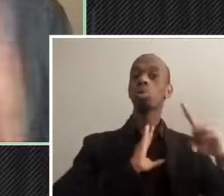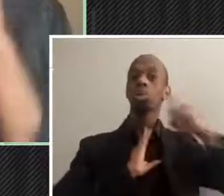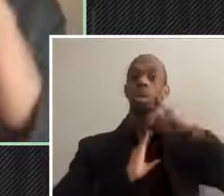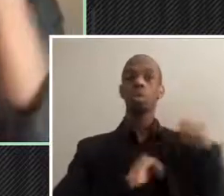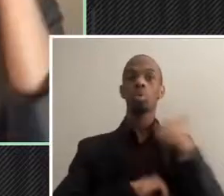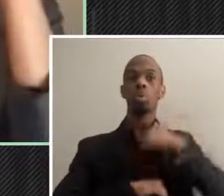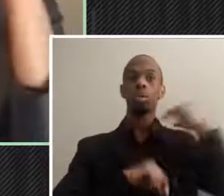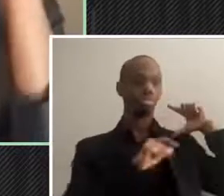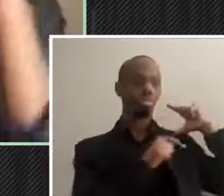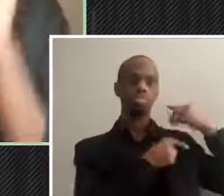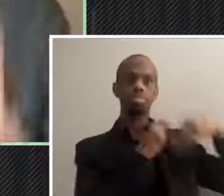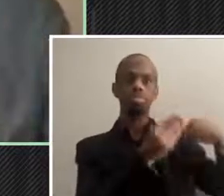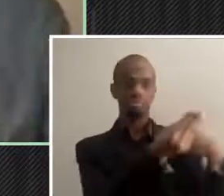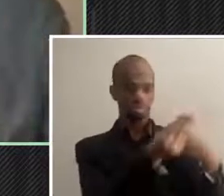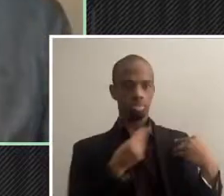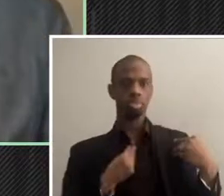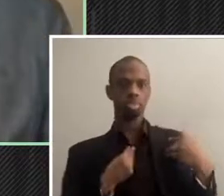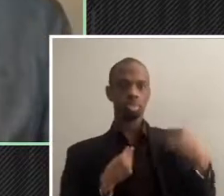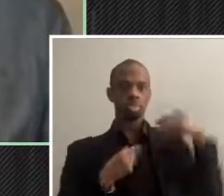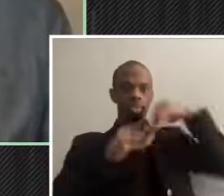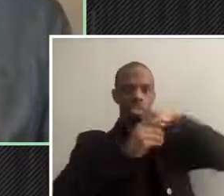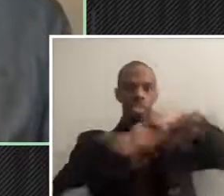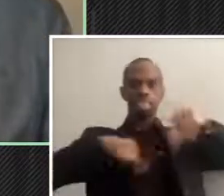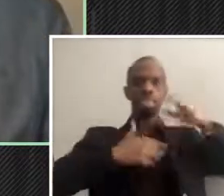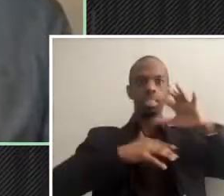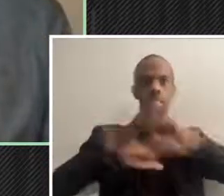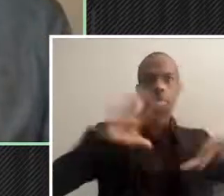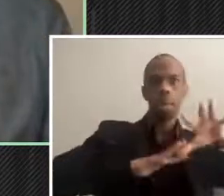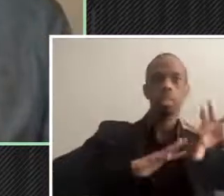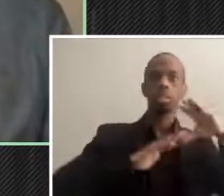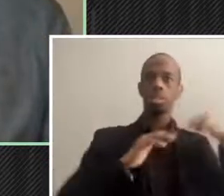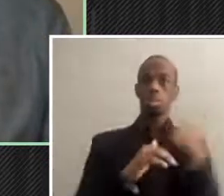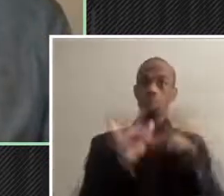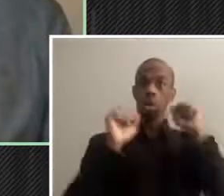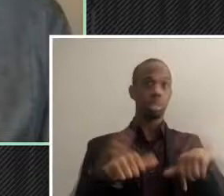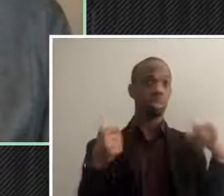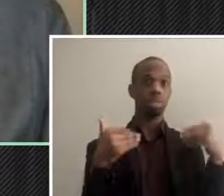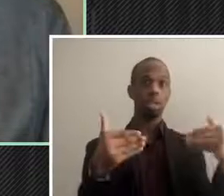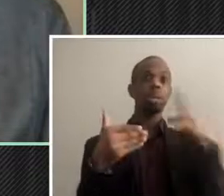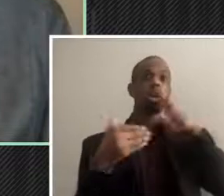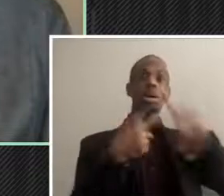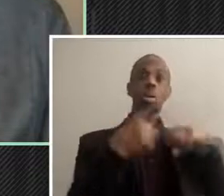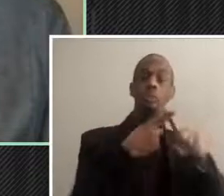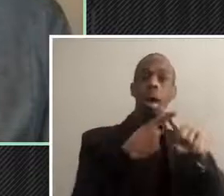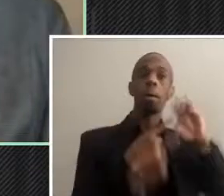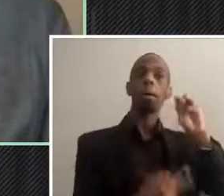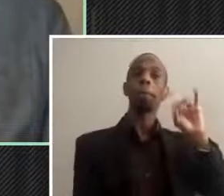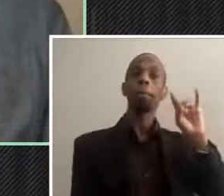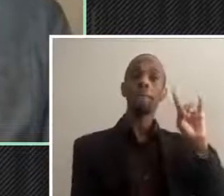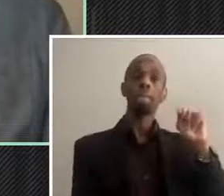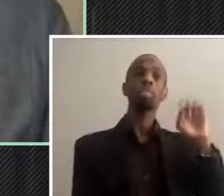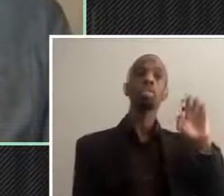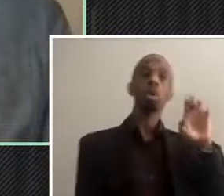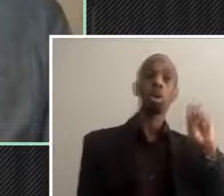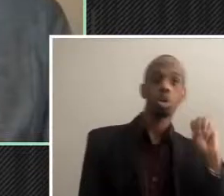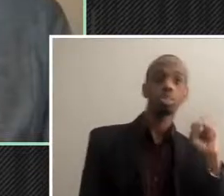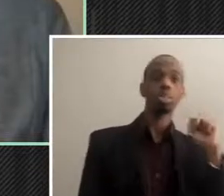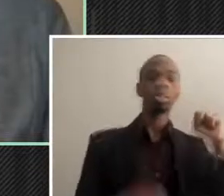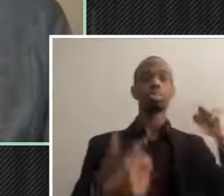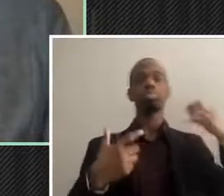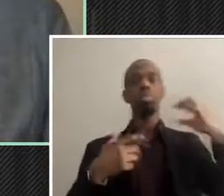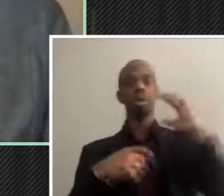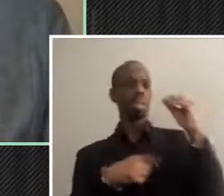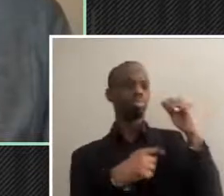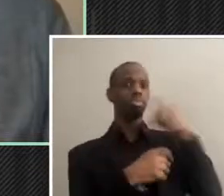about 2024. We know that while this was the election of our lifetime, it's likely that we might end up in 2024